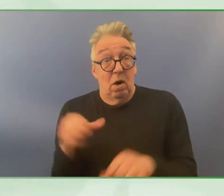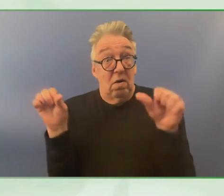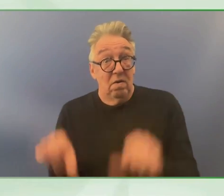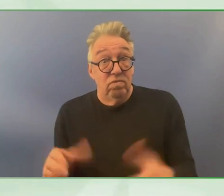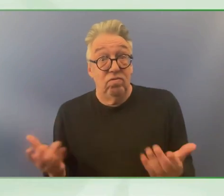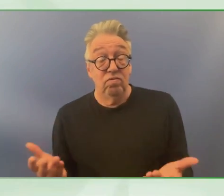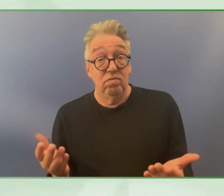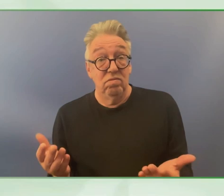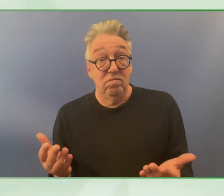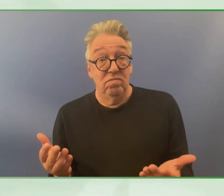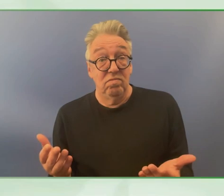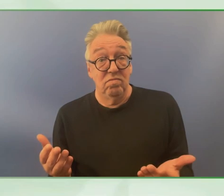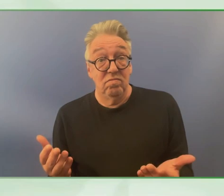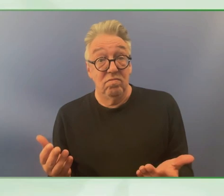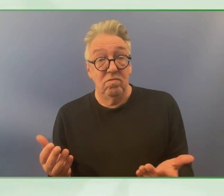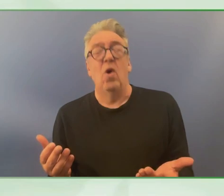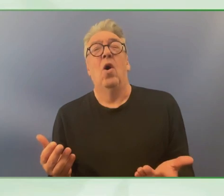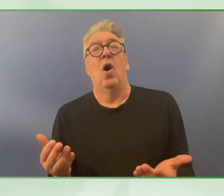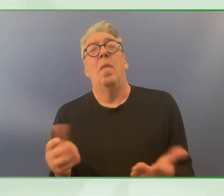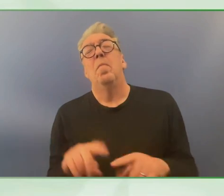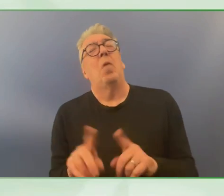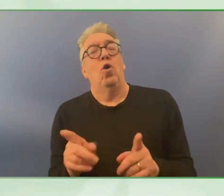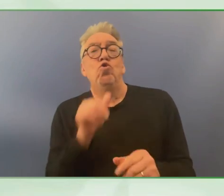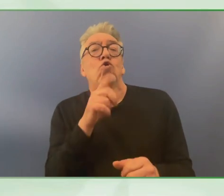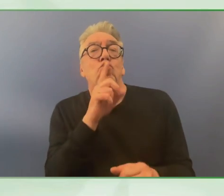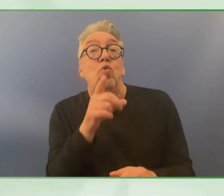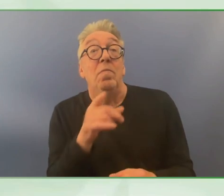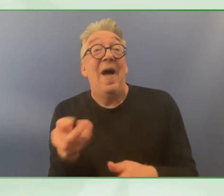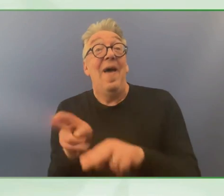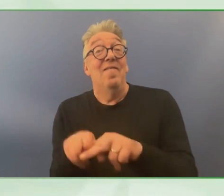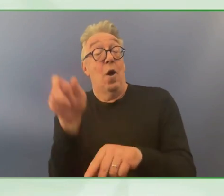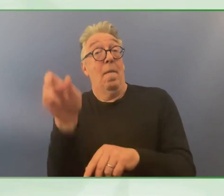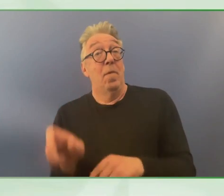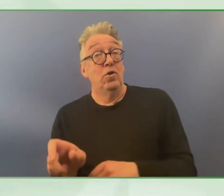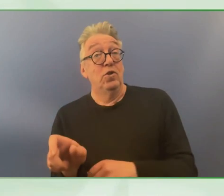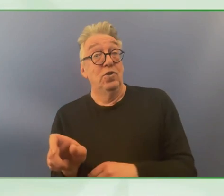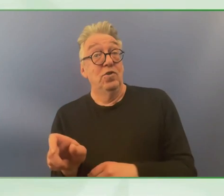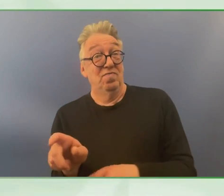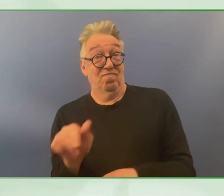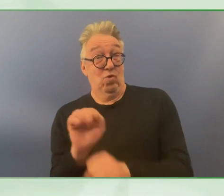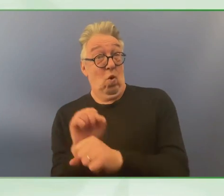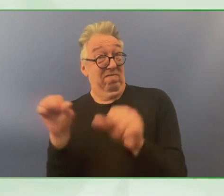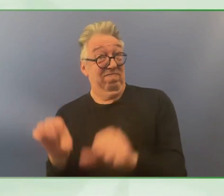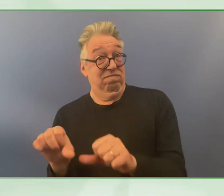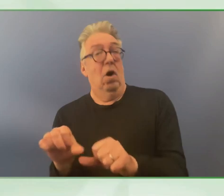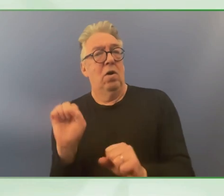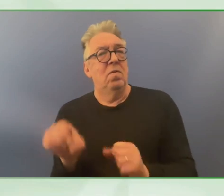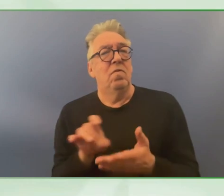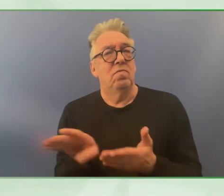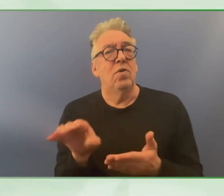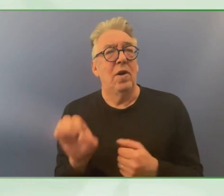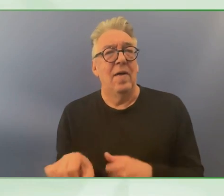disability, of course they can be laid off. But what we found out is that many companies are not even aware of the subsidies or